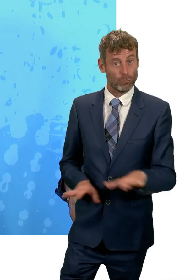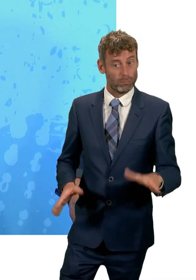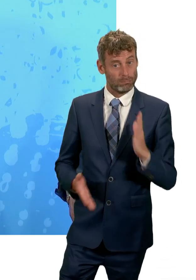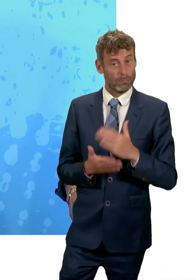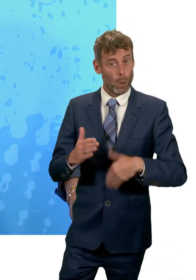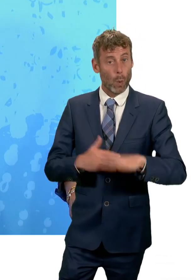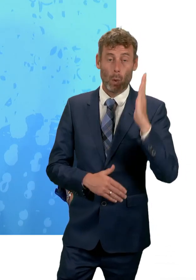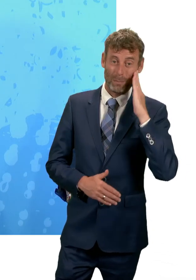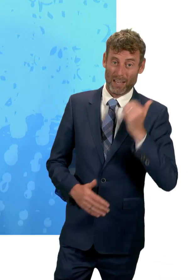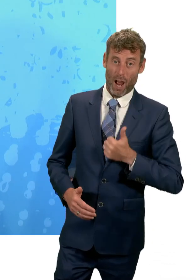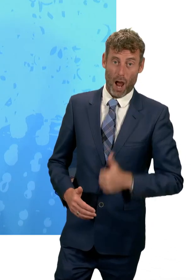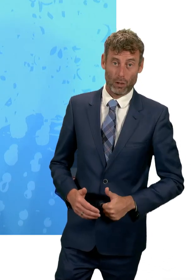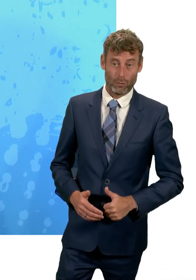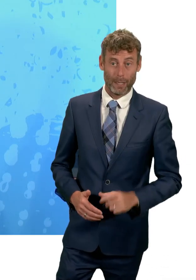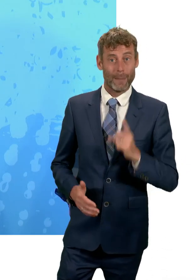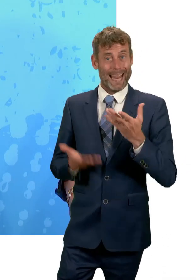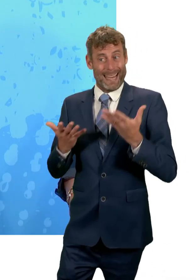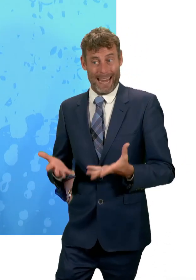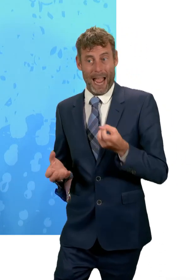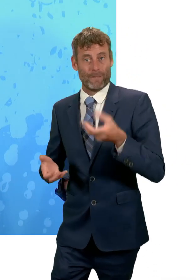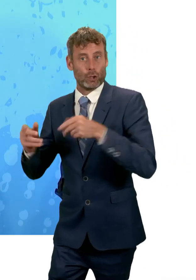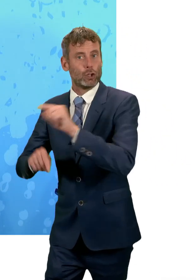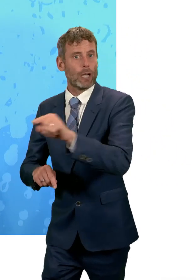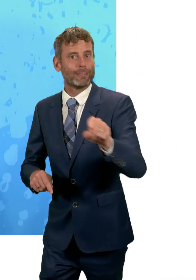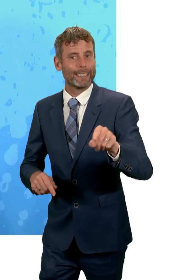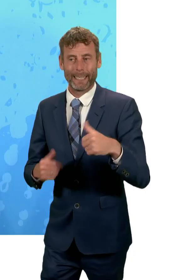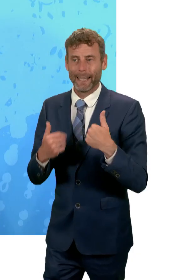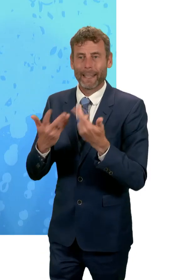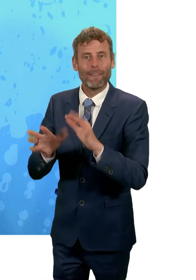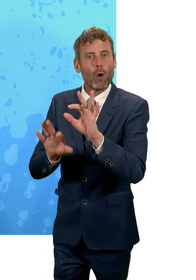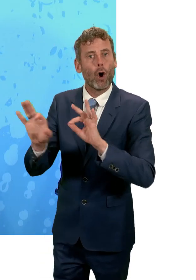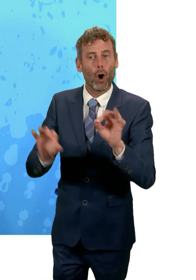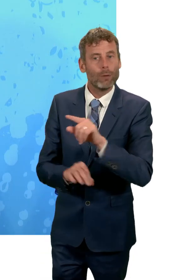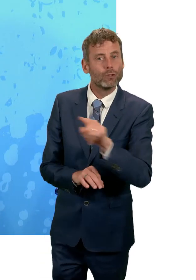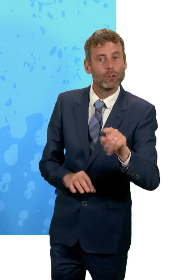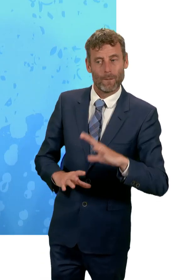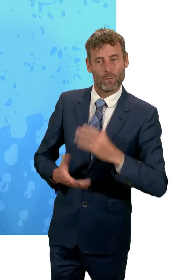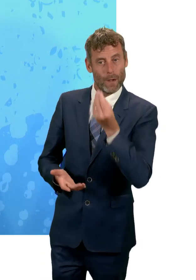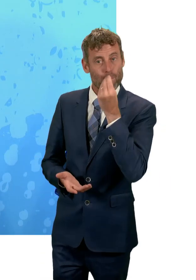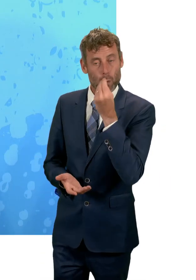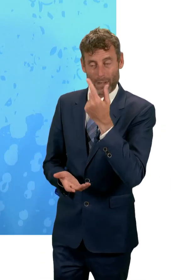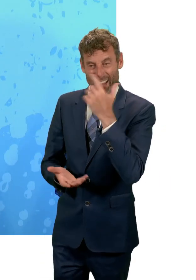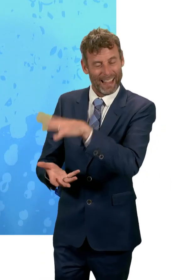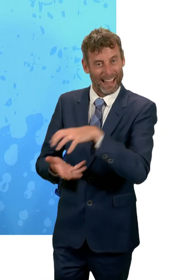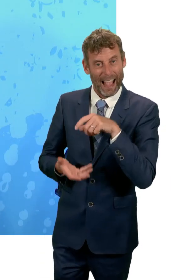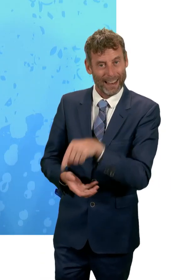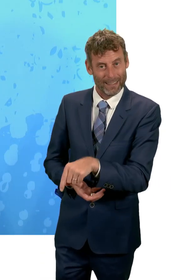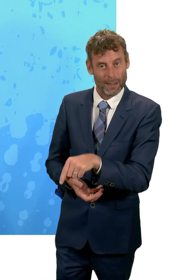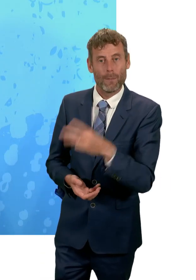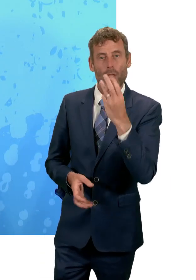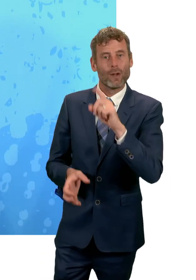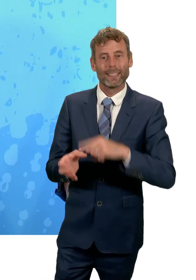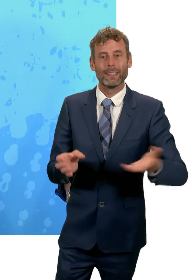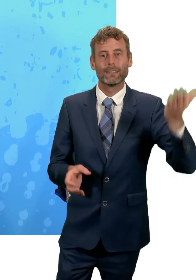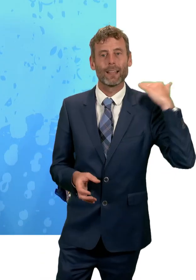know, wherever it might be, but there is options for parents to find food from somewhere, whereas 30 years ago there was no